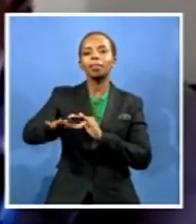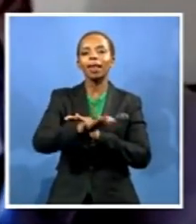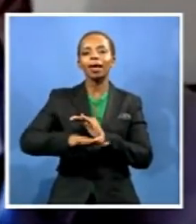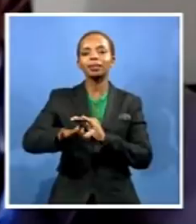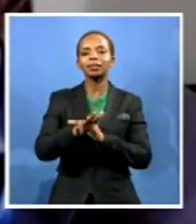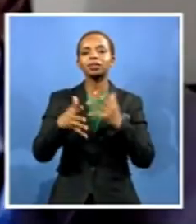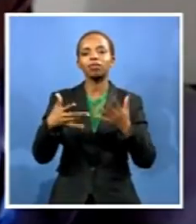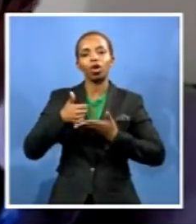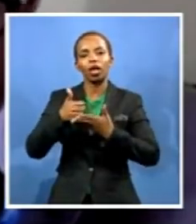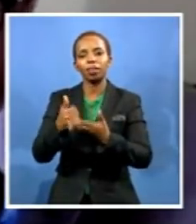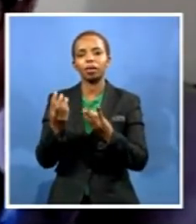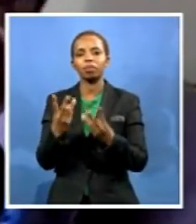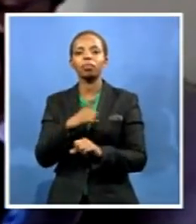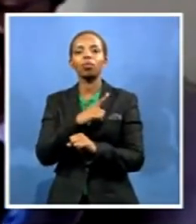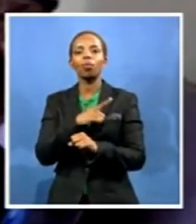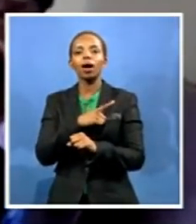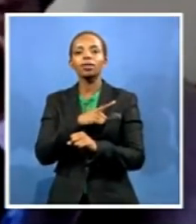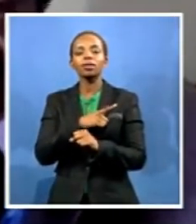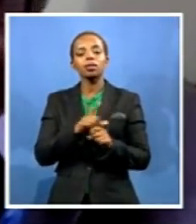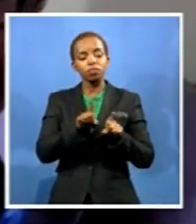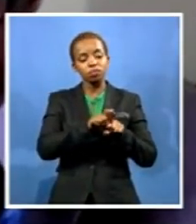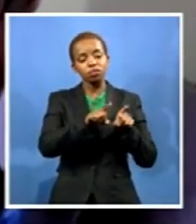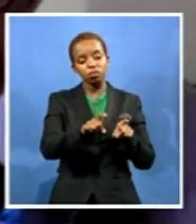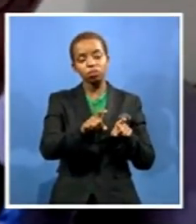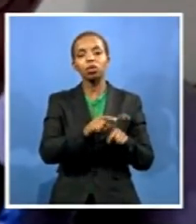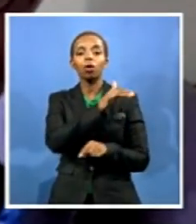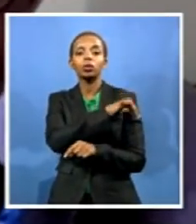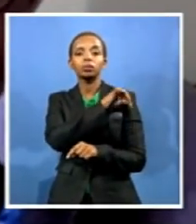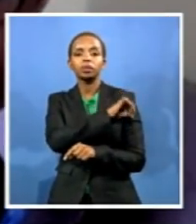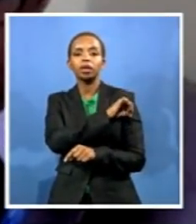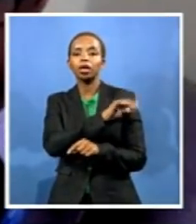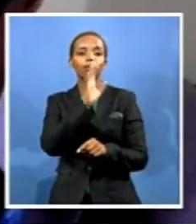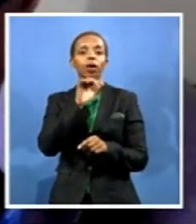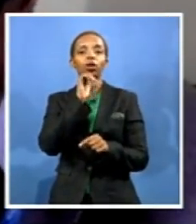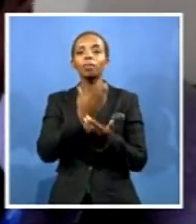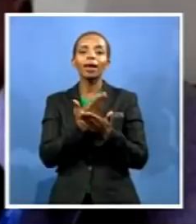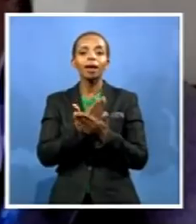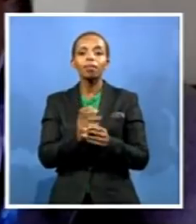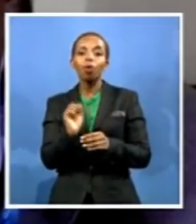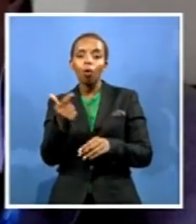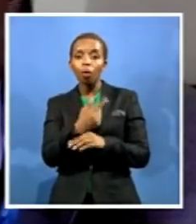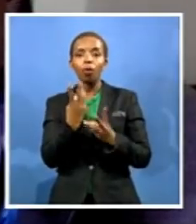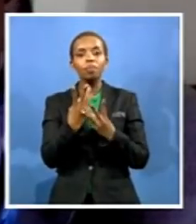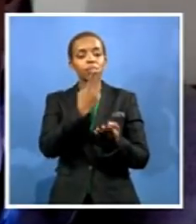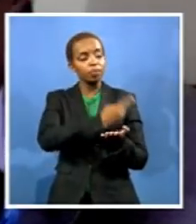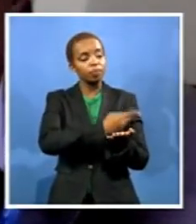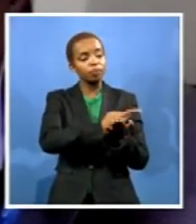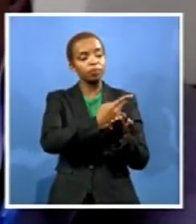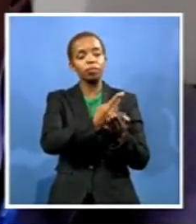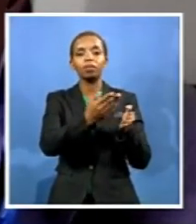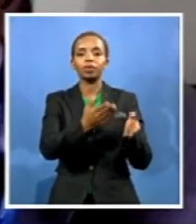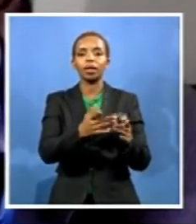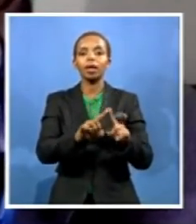the triaging and things will have to be done in every facility. But if you have a case, then we'll take to a place where we have trained people who will take care of